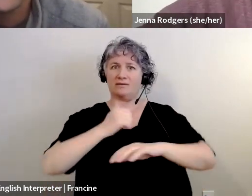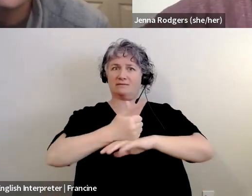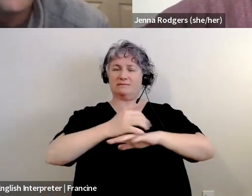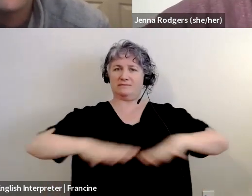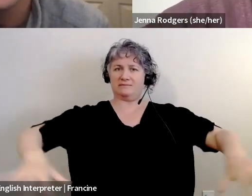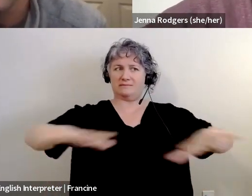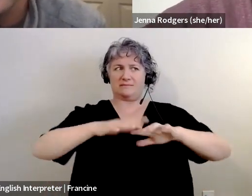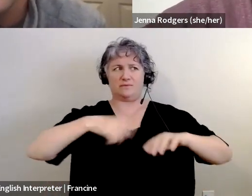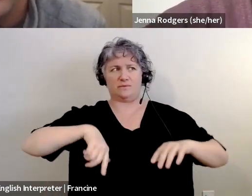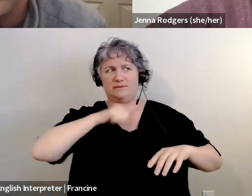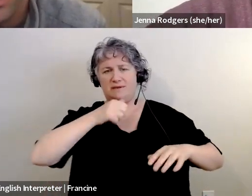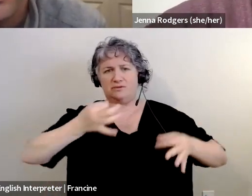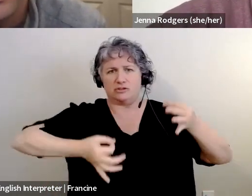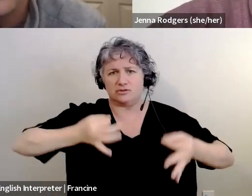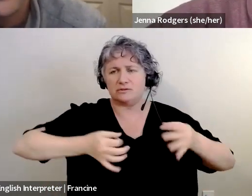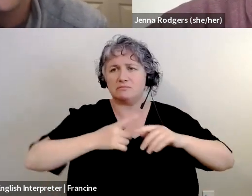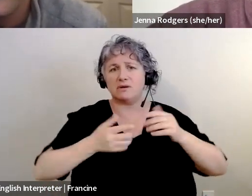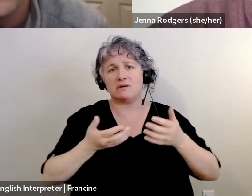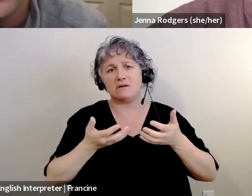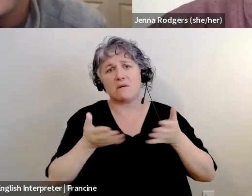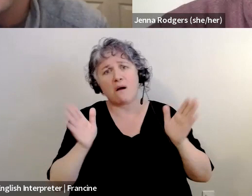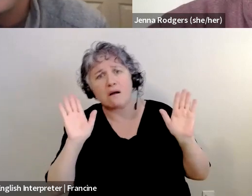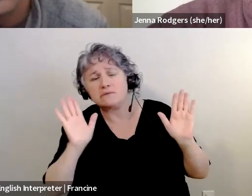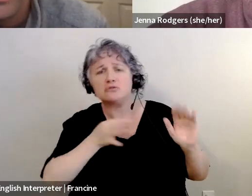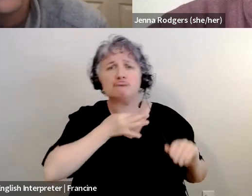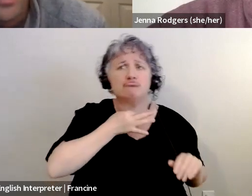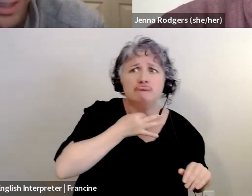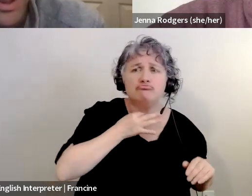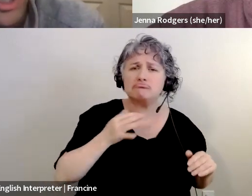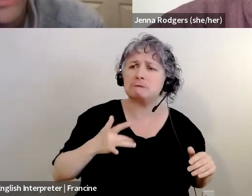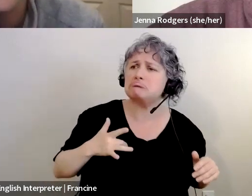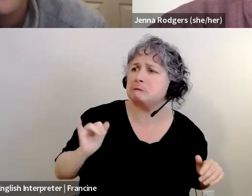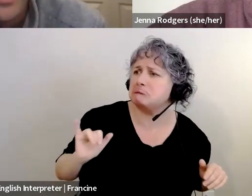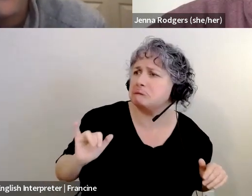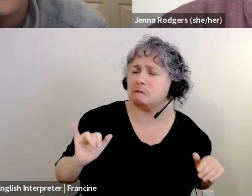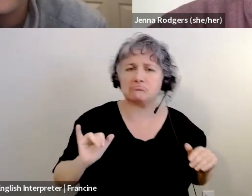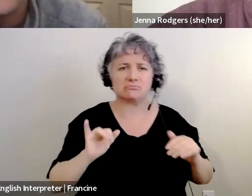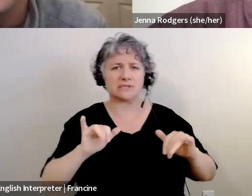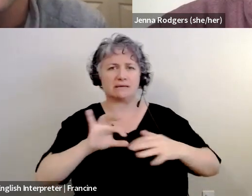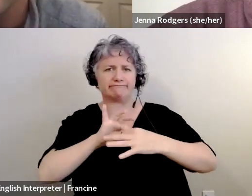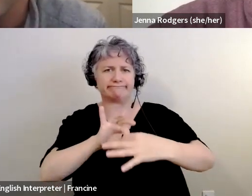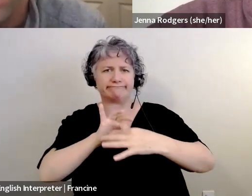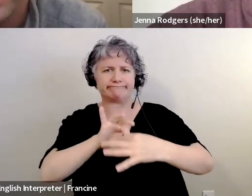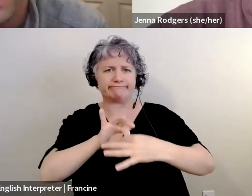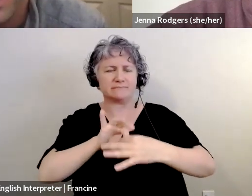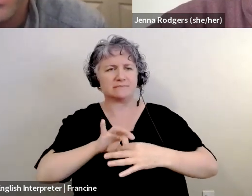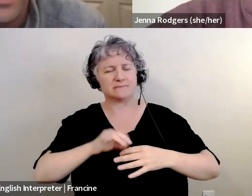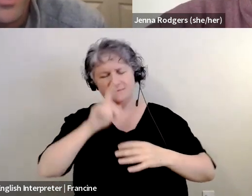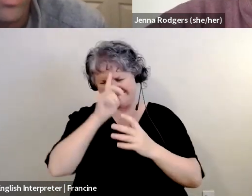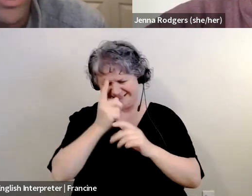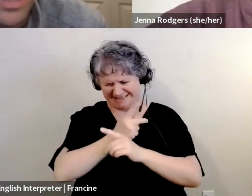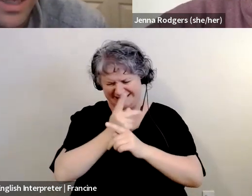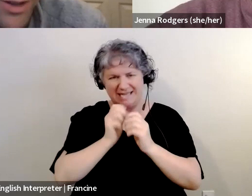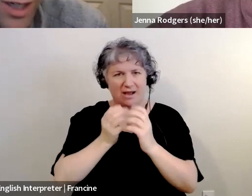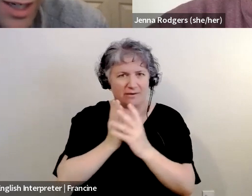to judgment, but being open to curiosity, trying to learn from each other so that we can again stay in relationship and find ways to move forward